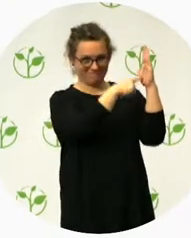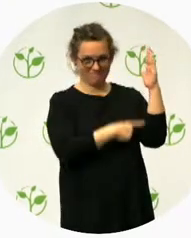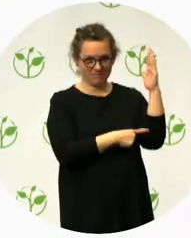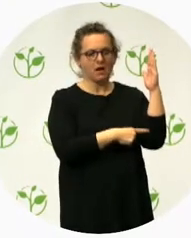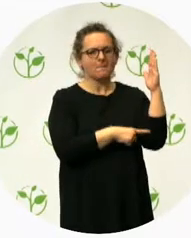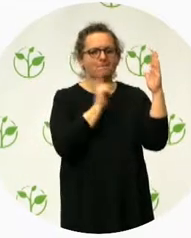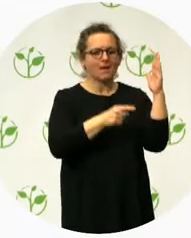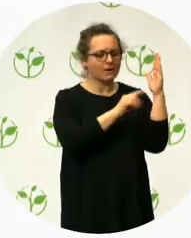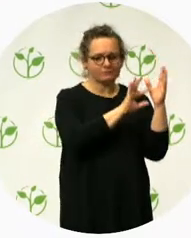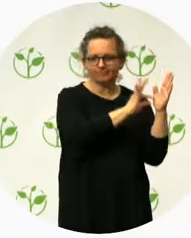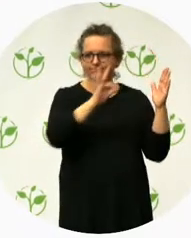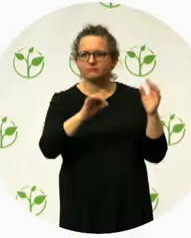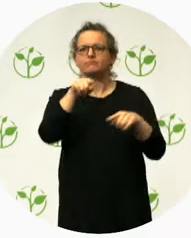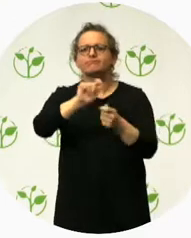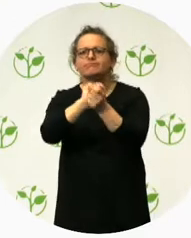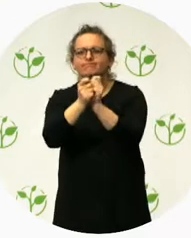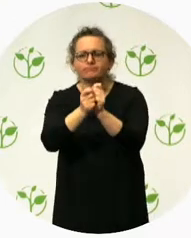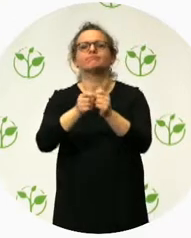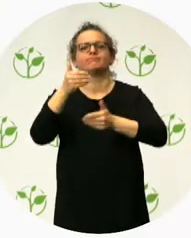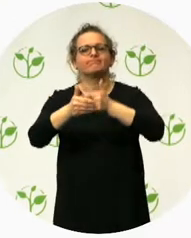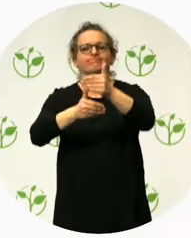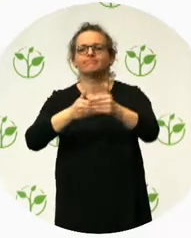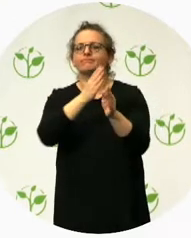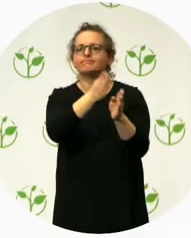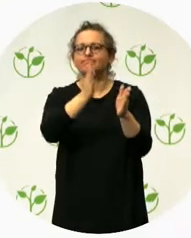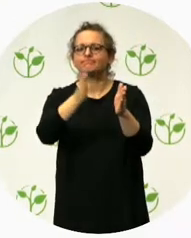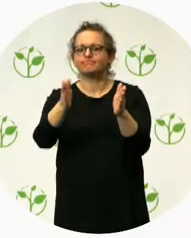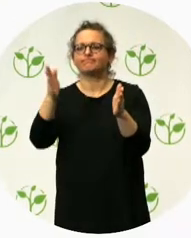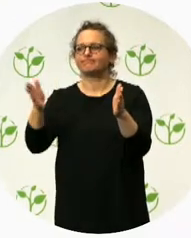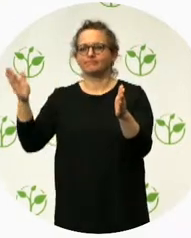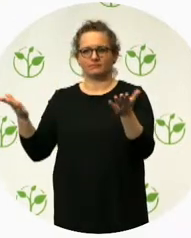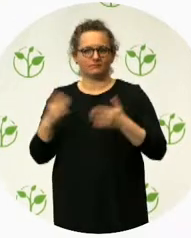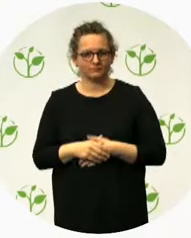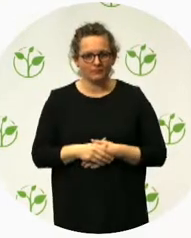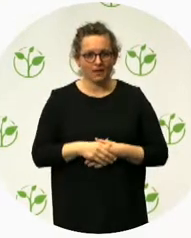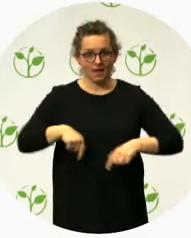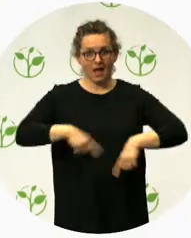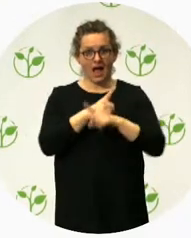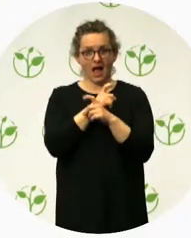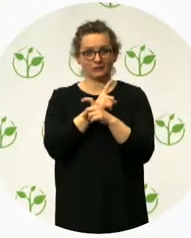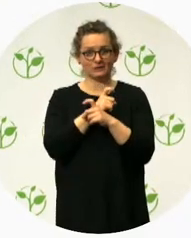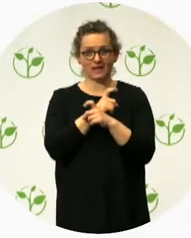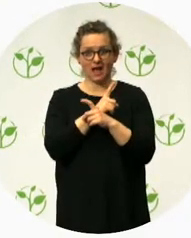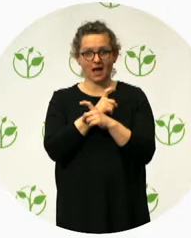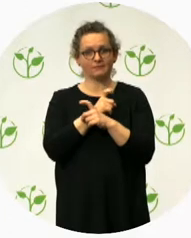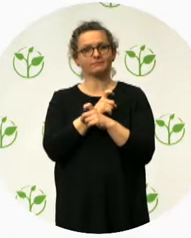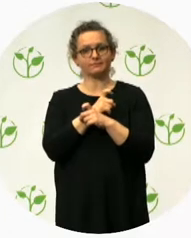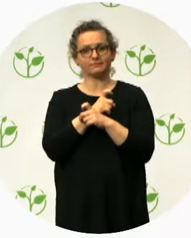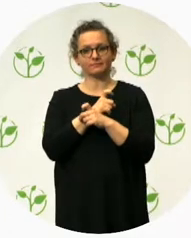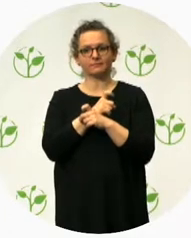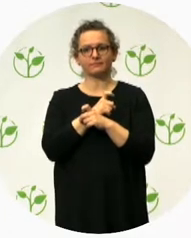Last year alone, Austria actively participated in an OSCE side event held in